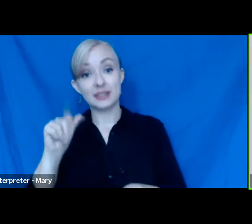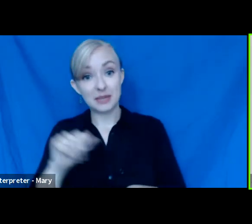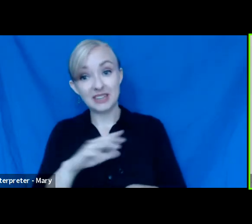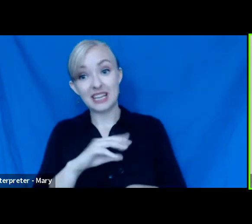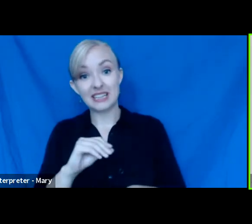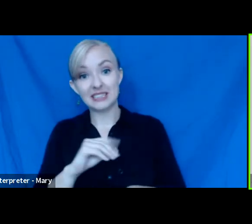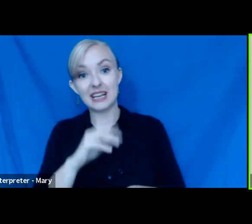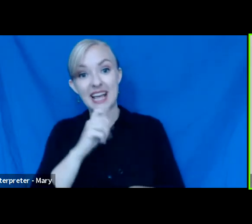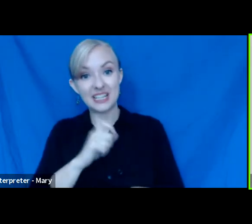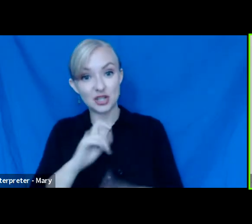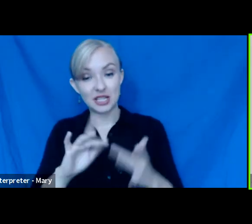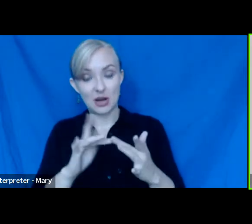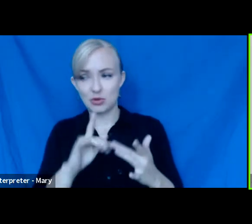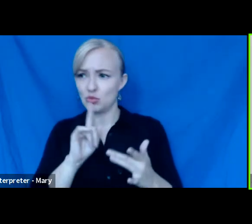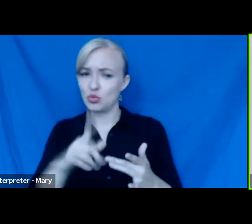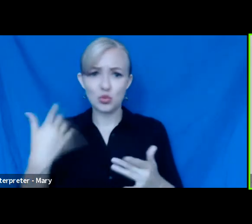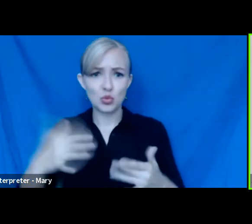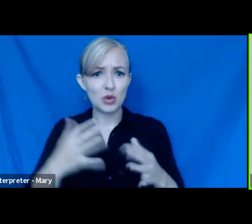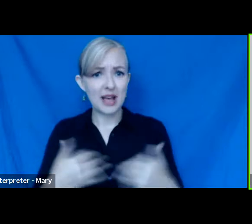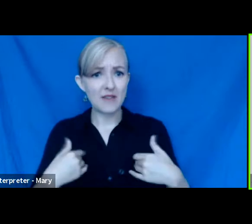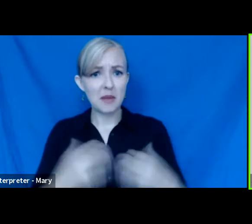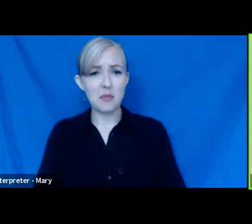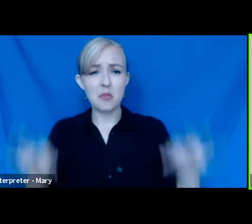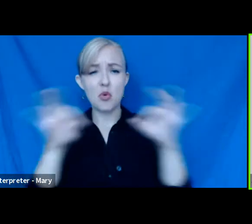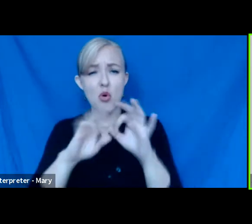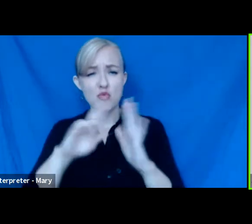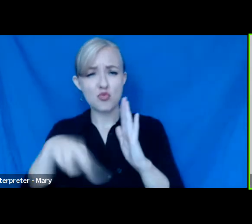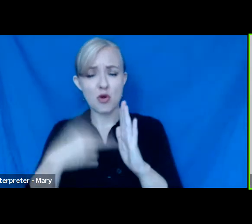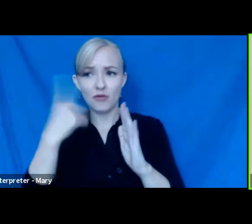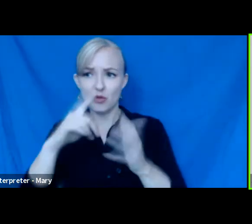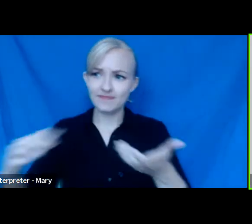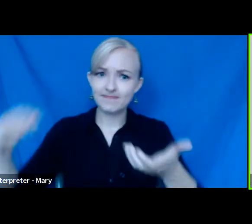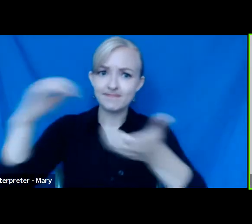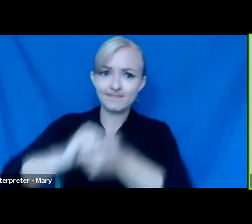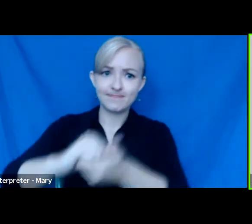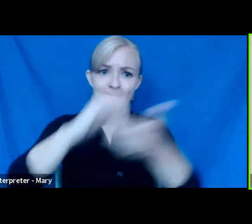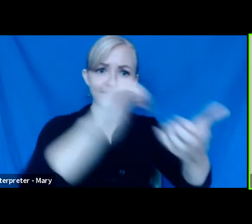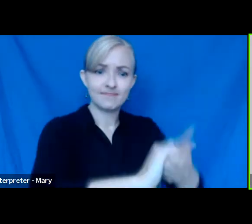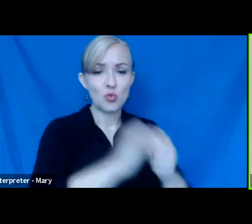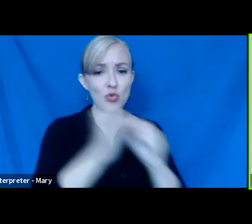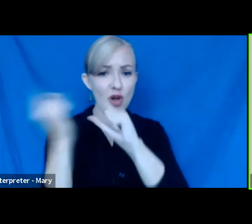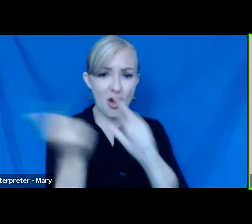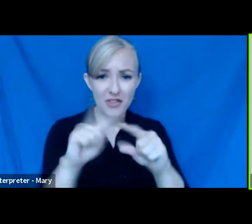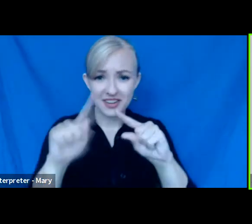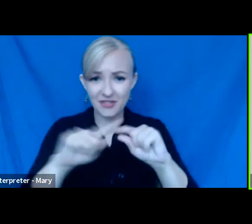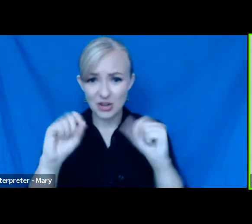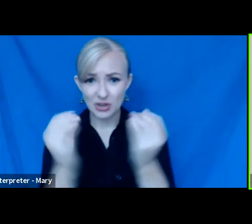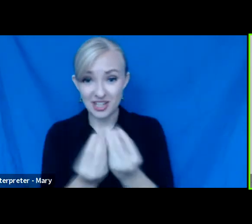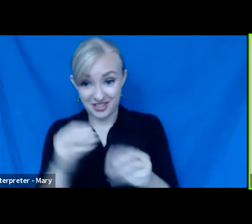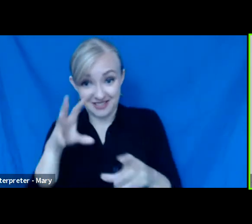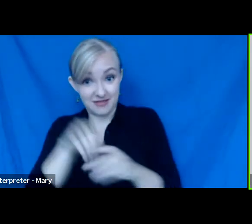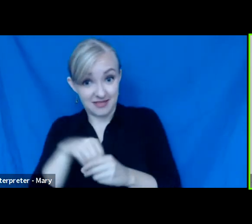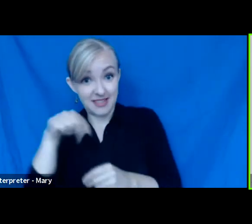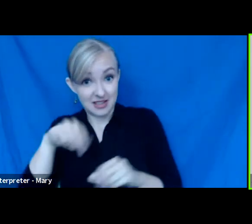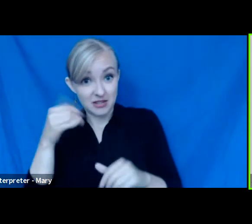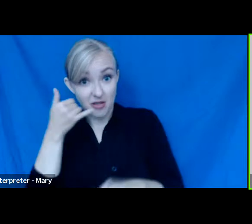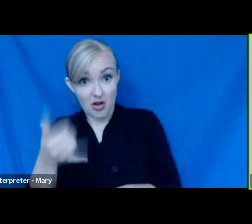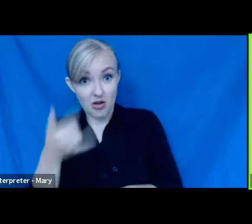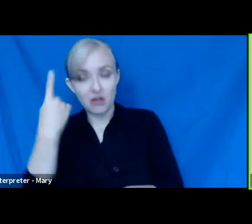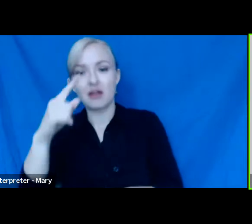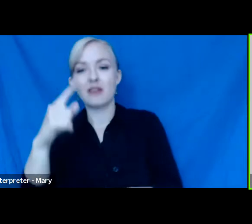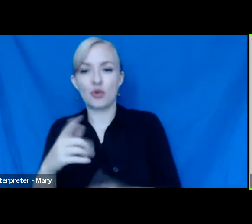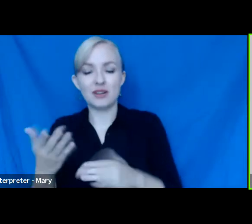role in working together with all of the different entities on today's call to increase access to housing